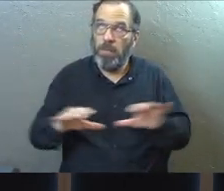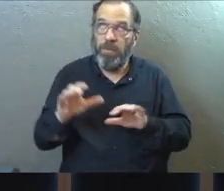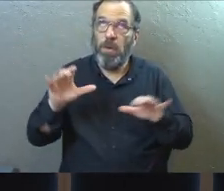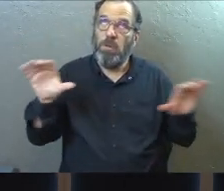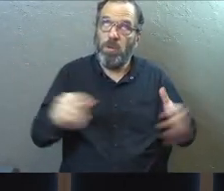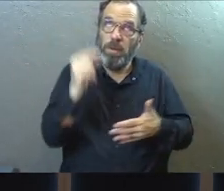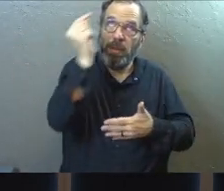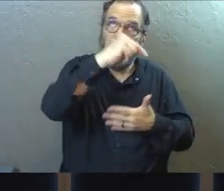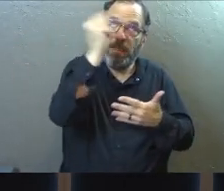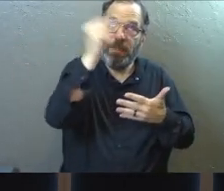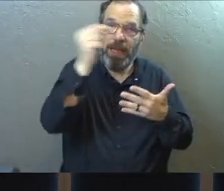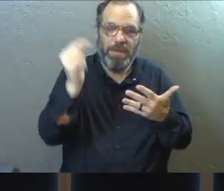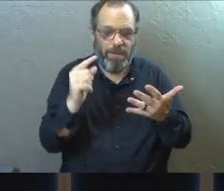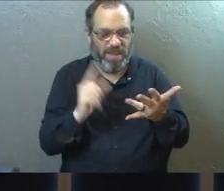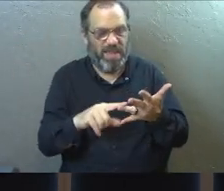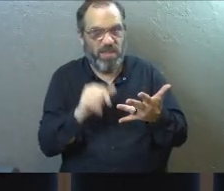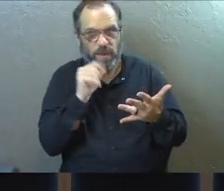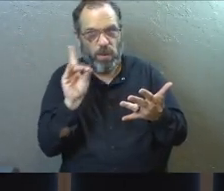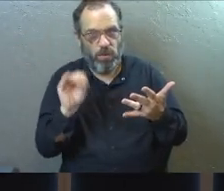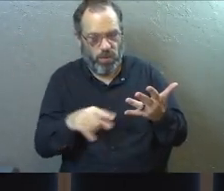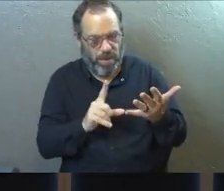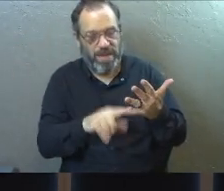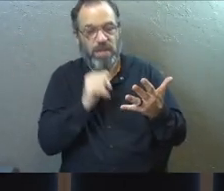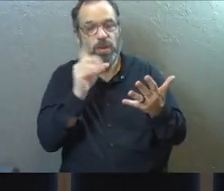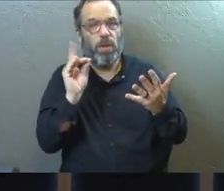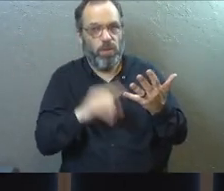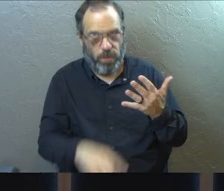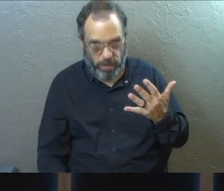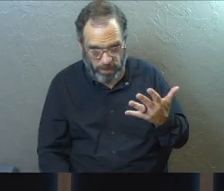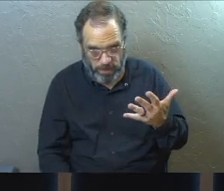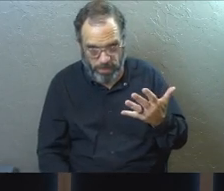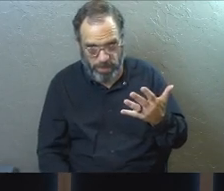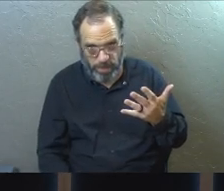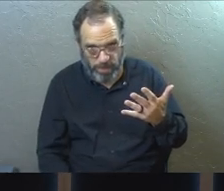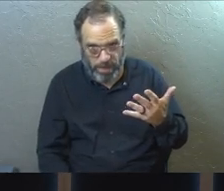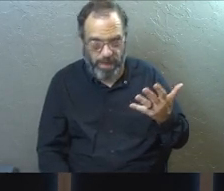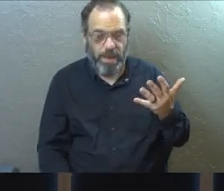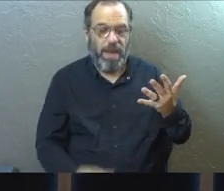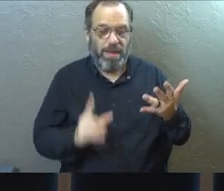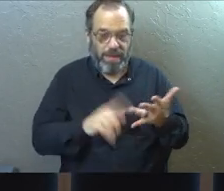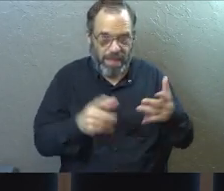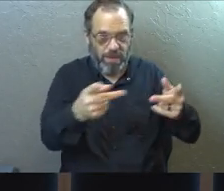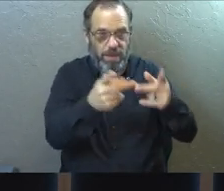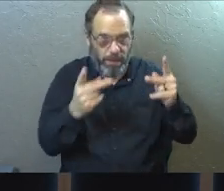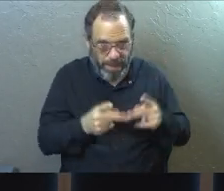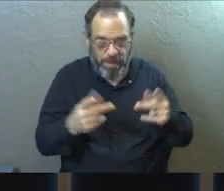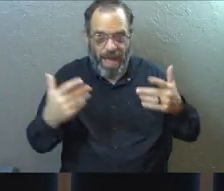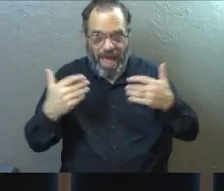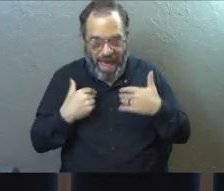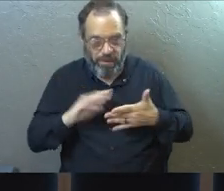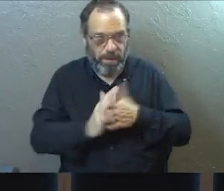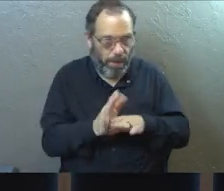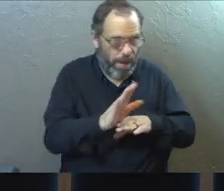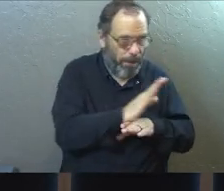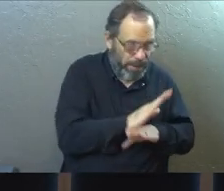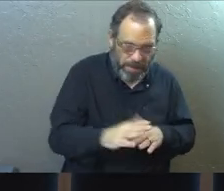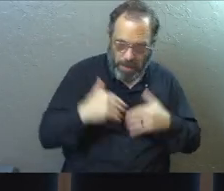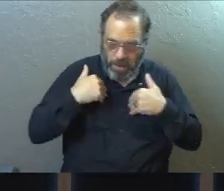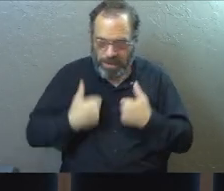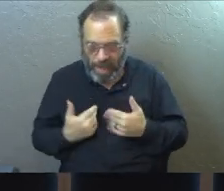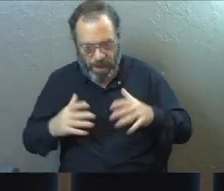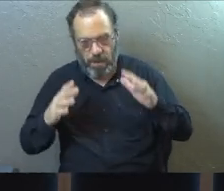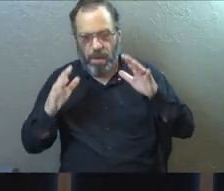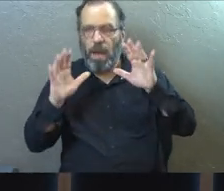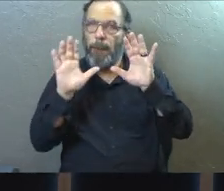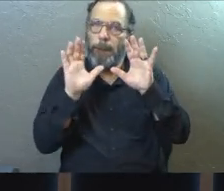we still do this. We still do this. And I'm like, yeah, but we don't do that anymore. If I'm, you know, and these are the things, these are the places where maybe we have gotten busy or we have gotten tired.